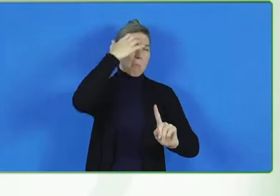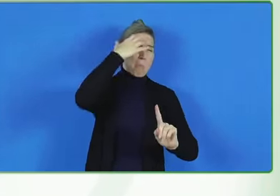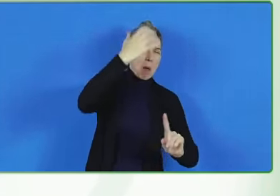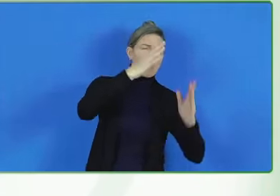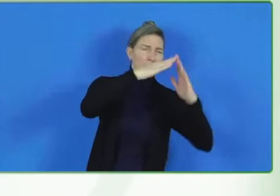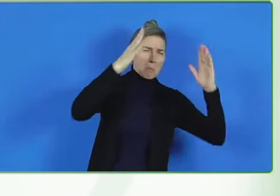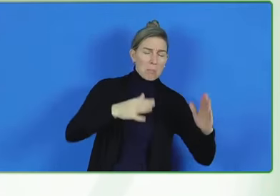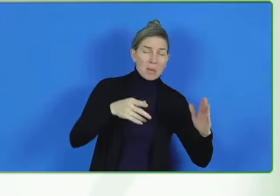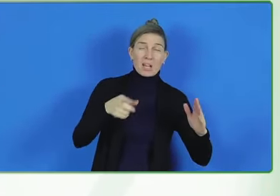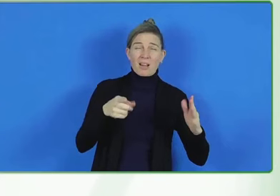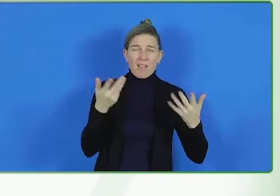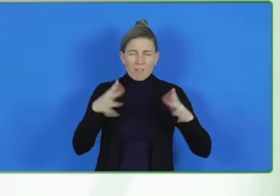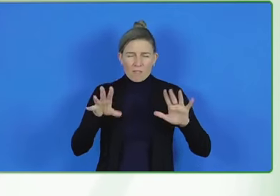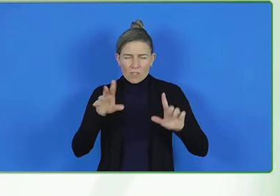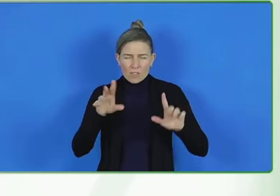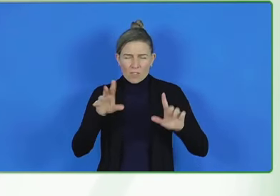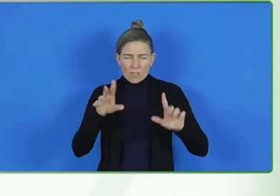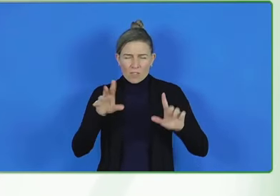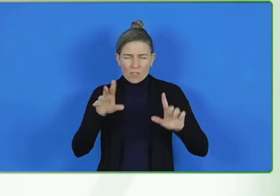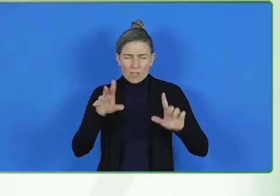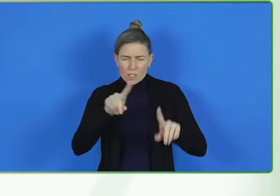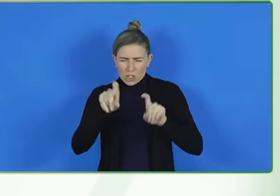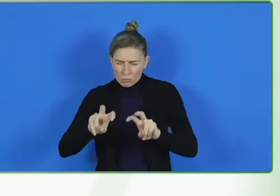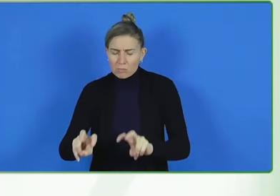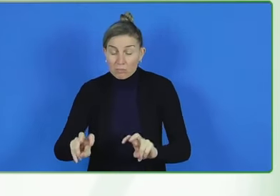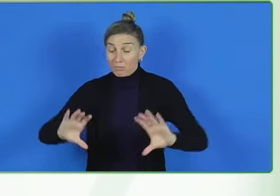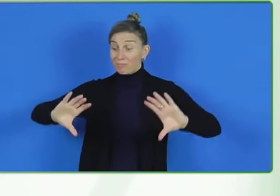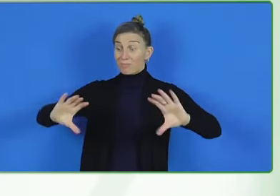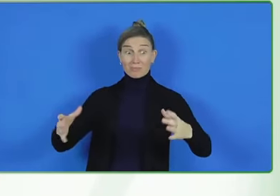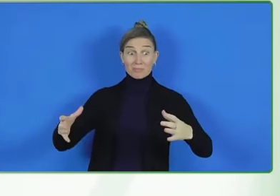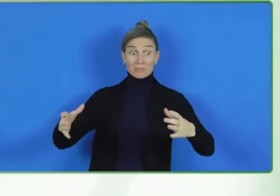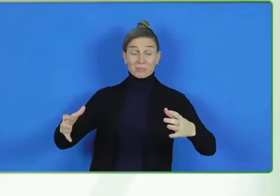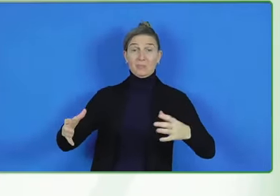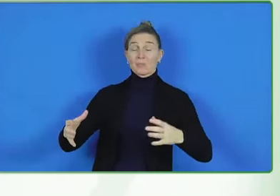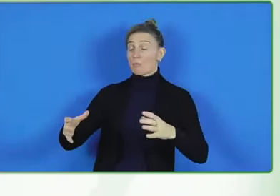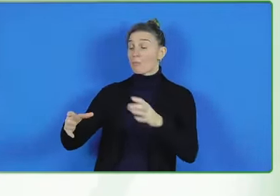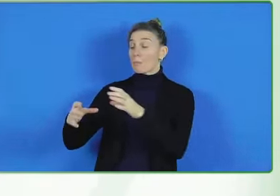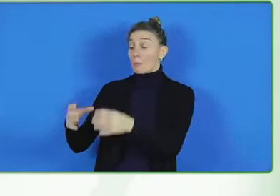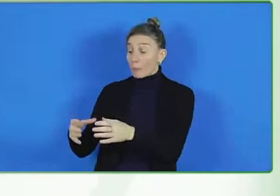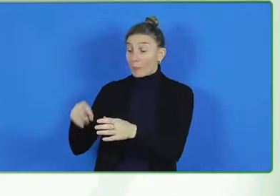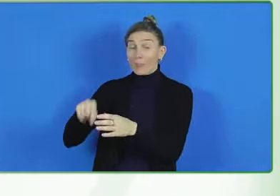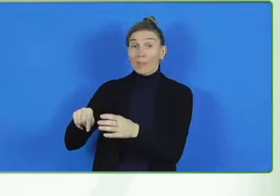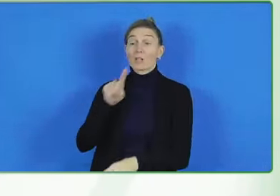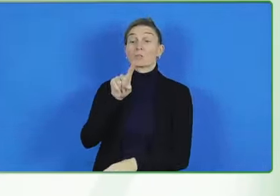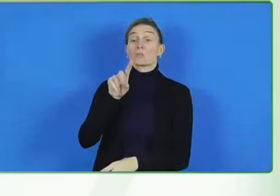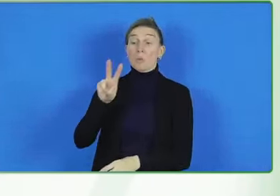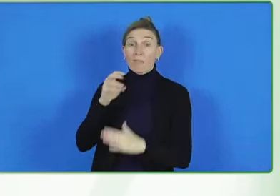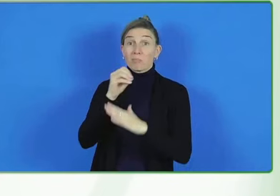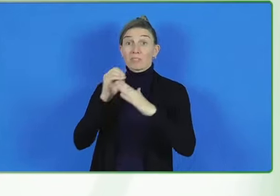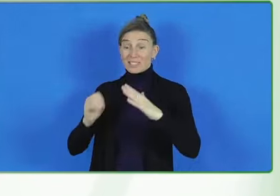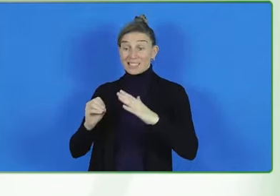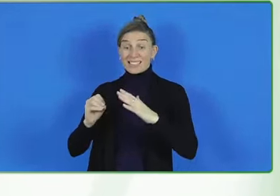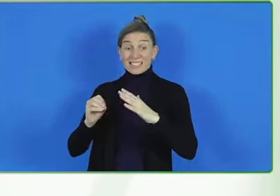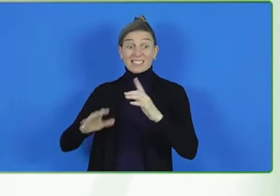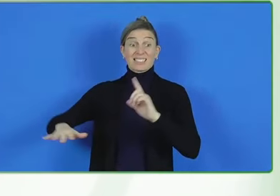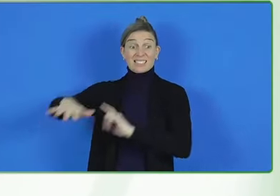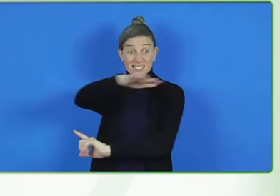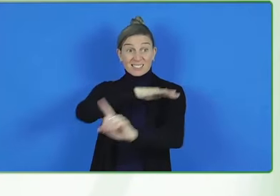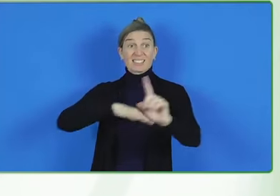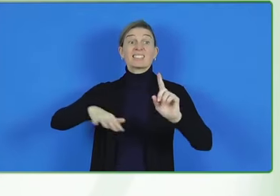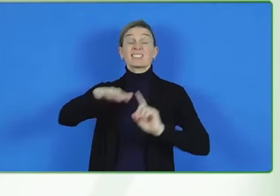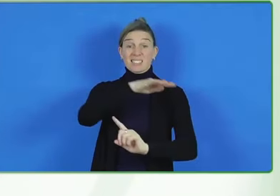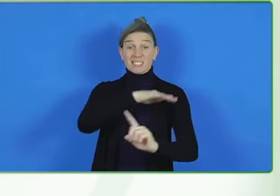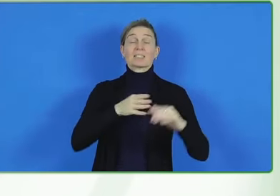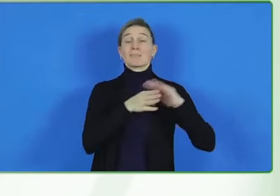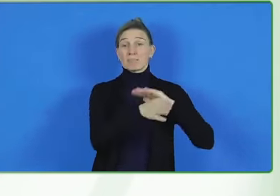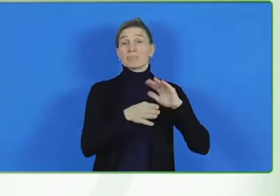was determined that only 12% them comply with the minimum standard enforced